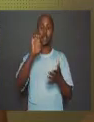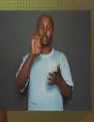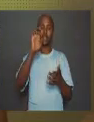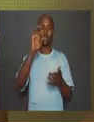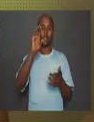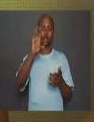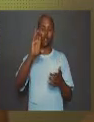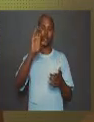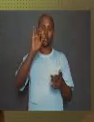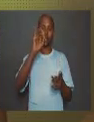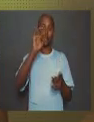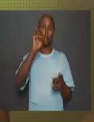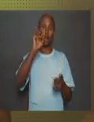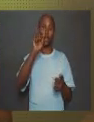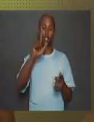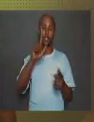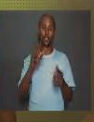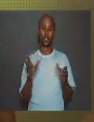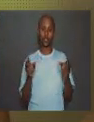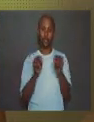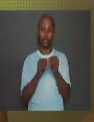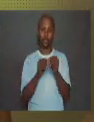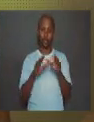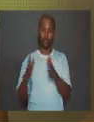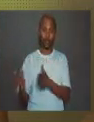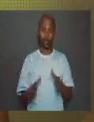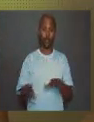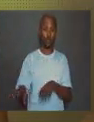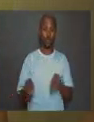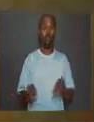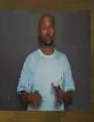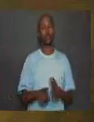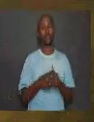converge. If you are ready, students, we will begin.